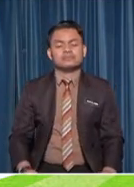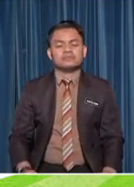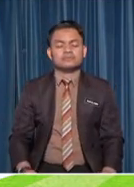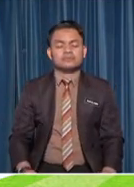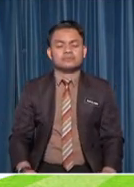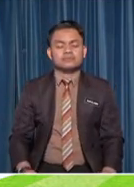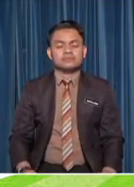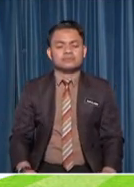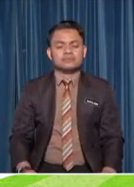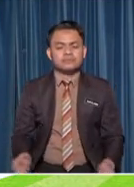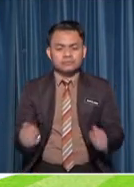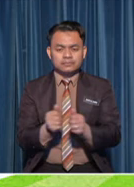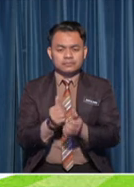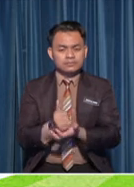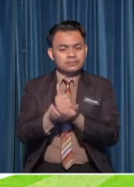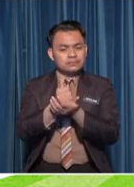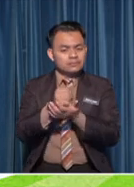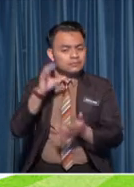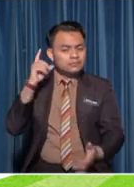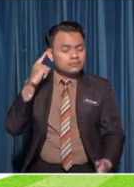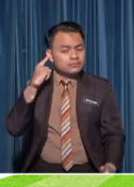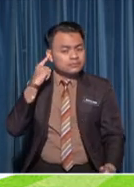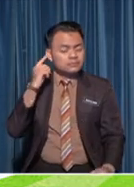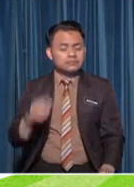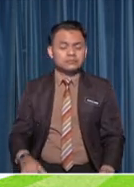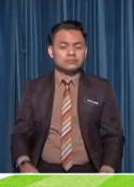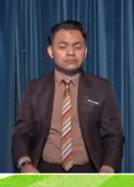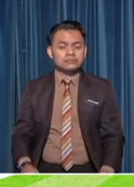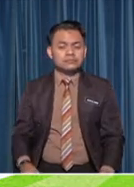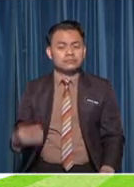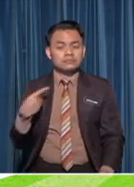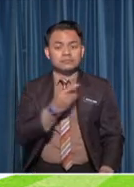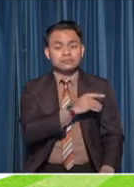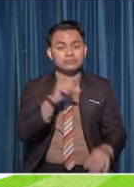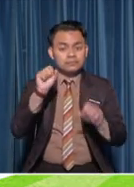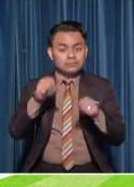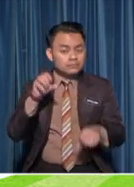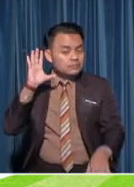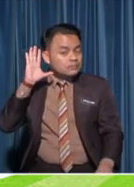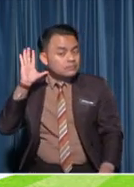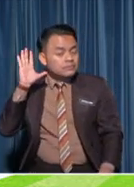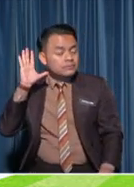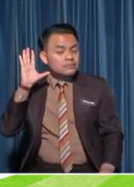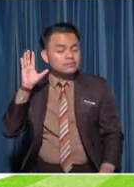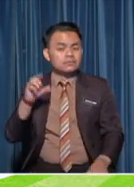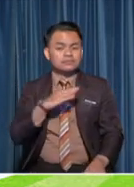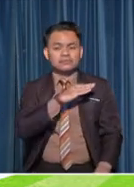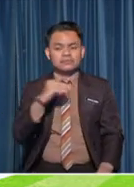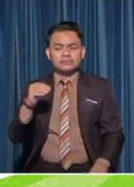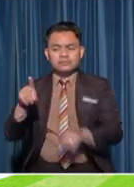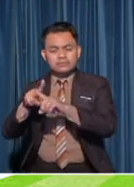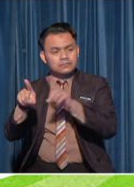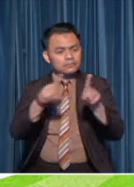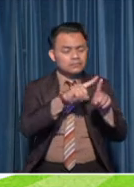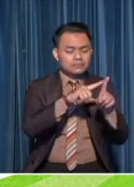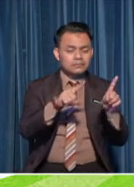With the help of our ears, we can hear and differentiate the